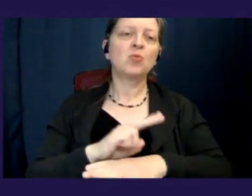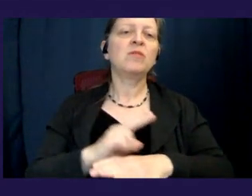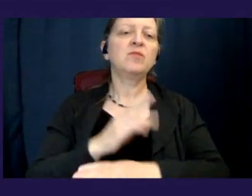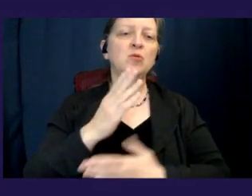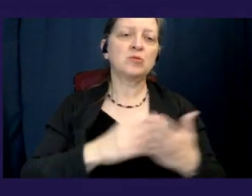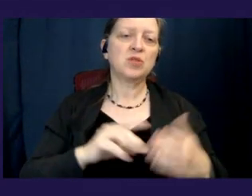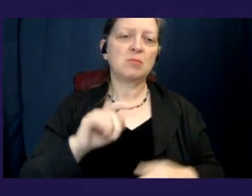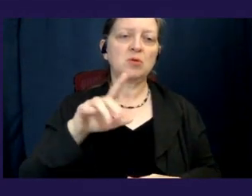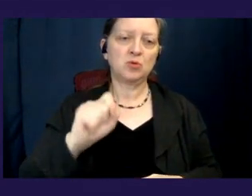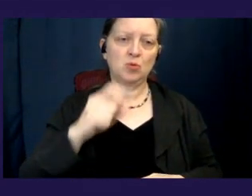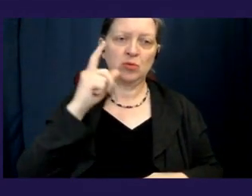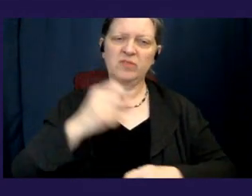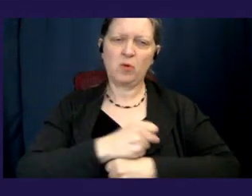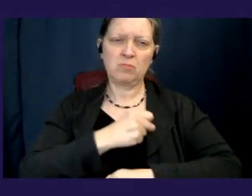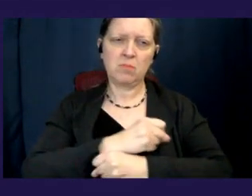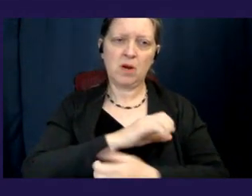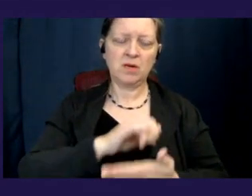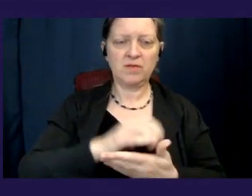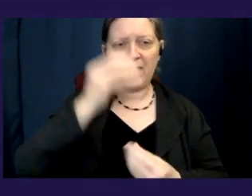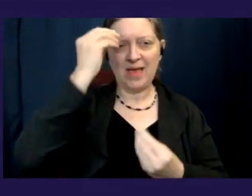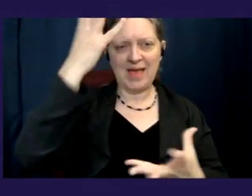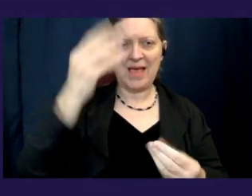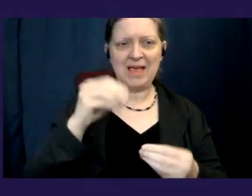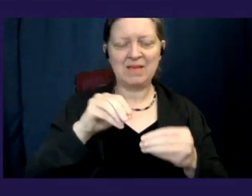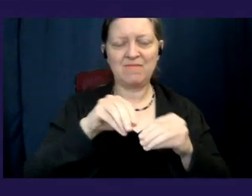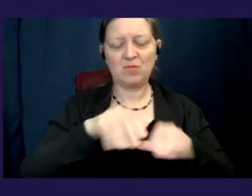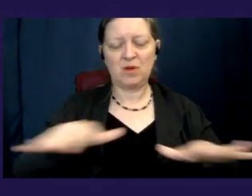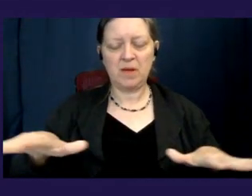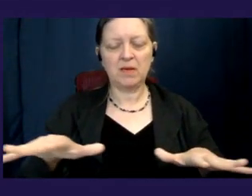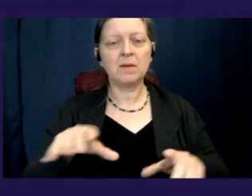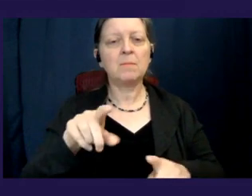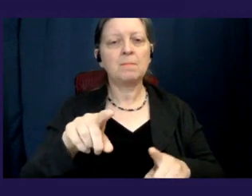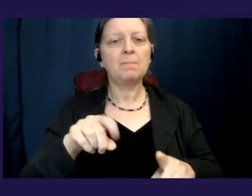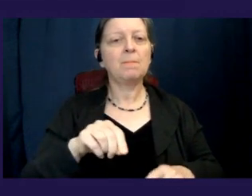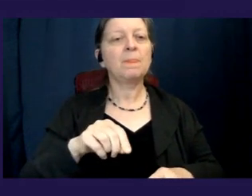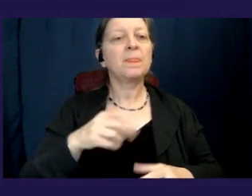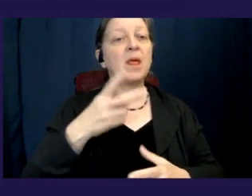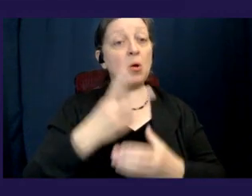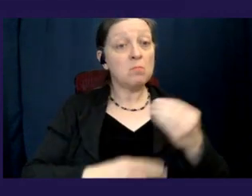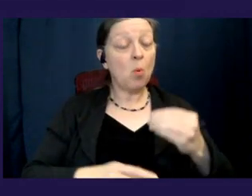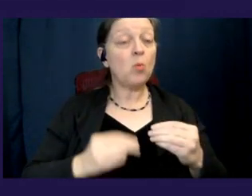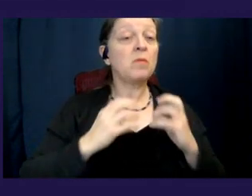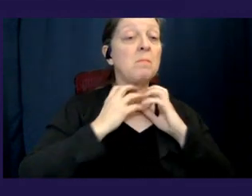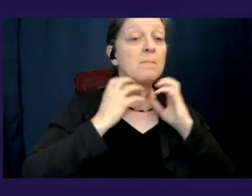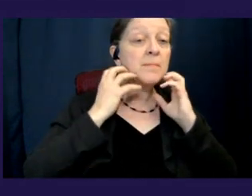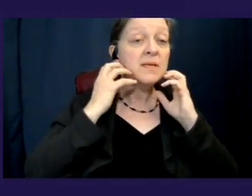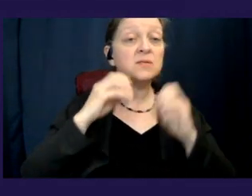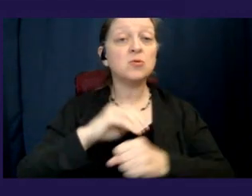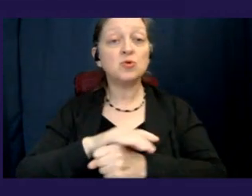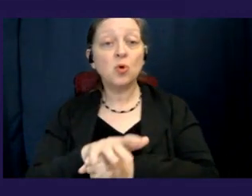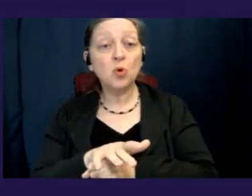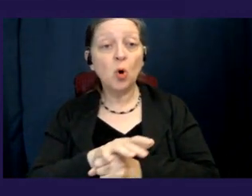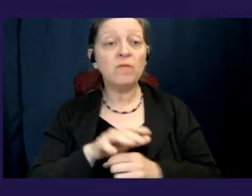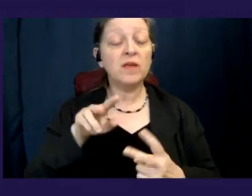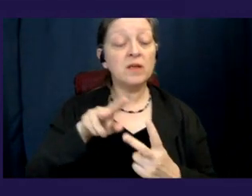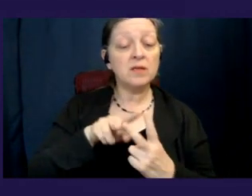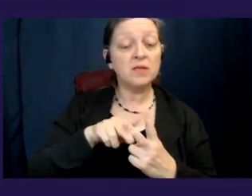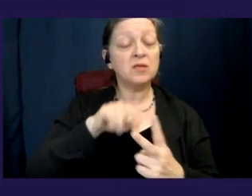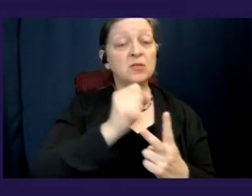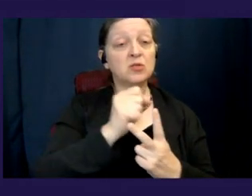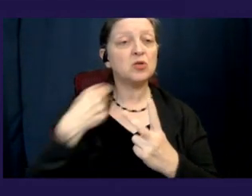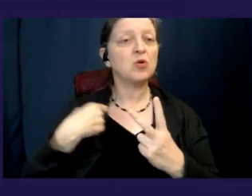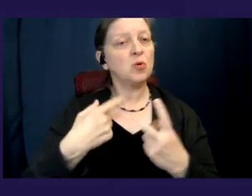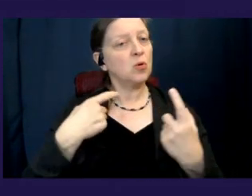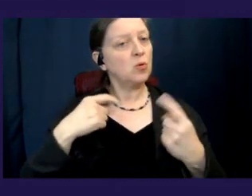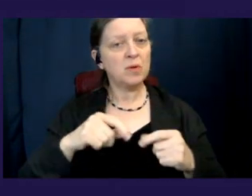measles and COVID, we continue to push out timely and accurate and easy to understand advice and information via traditional